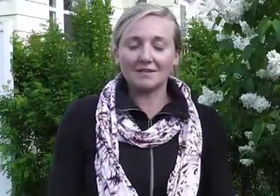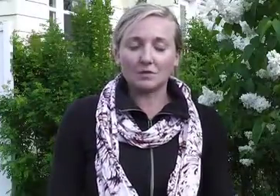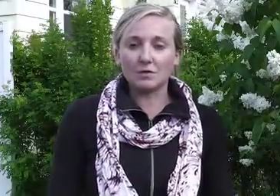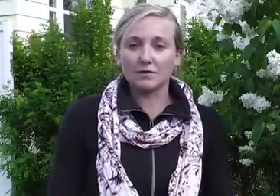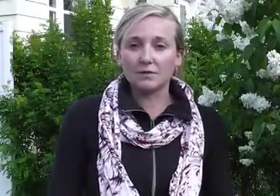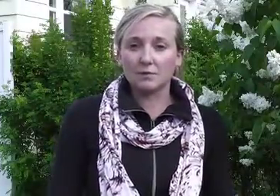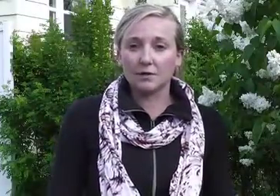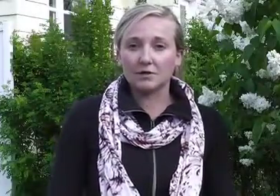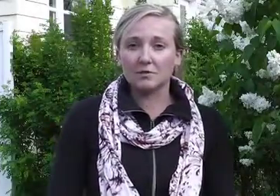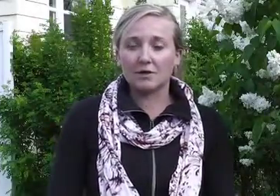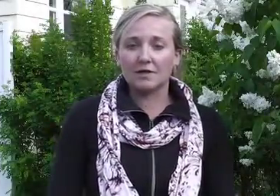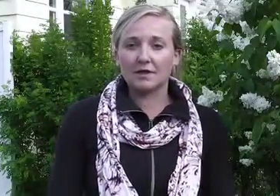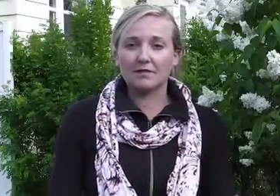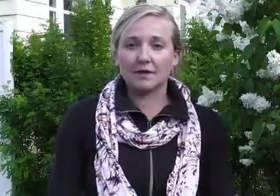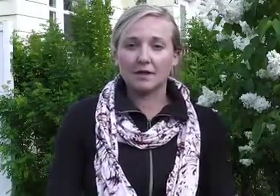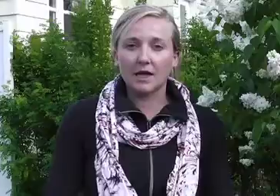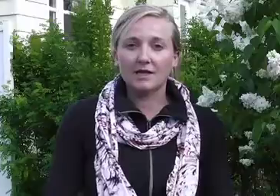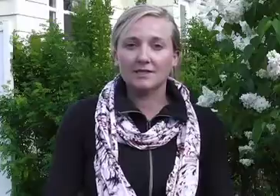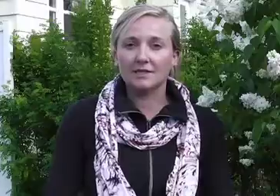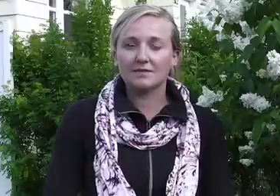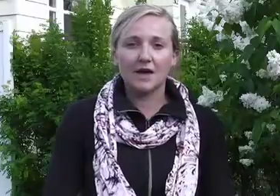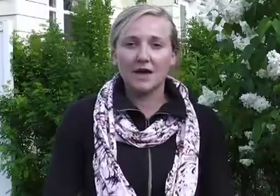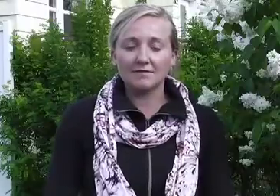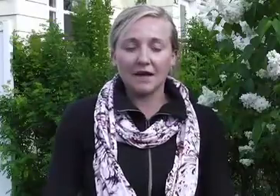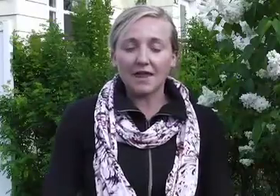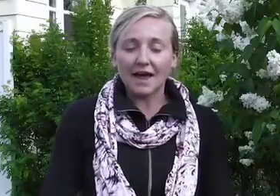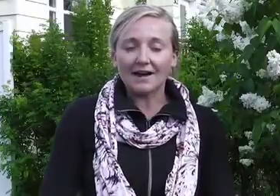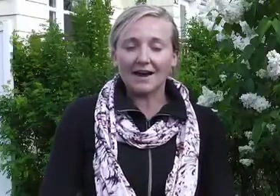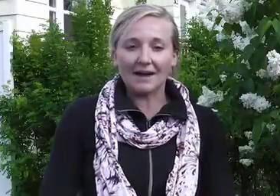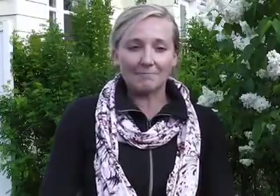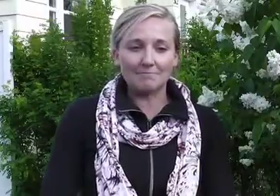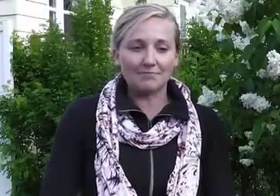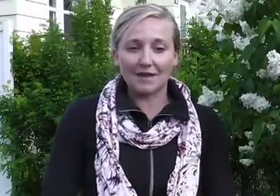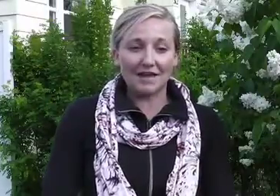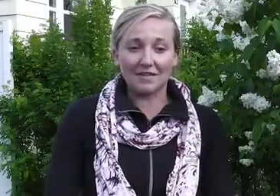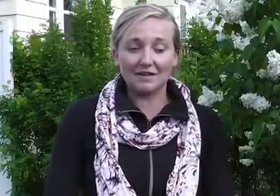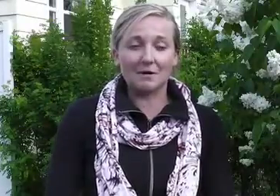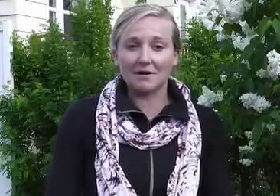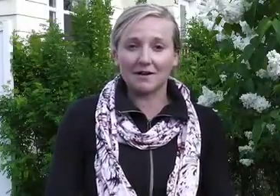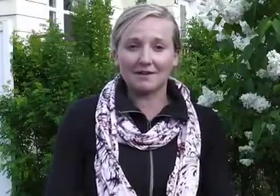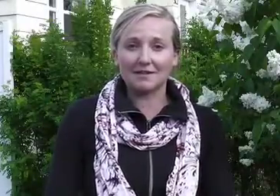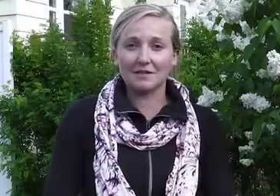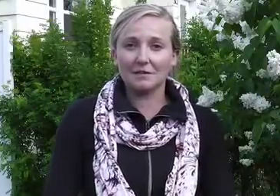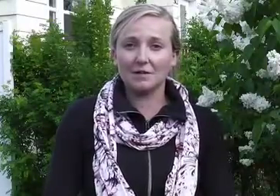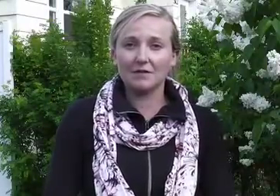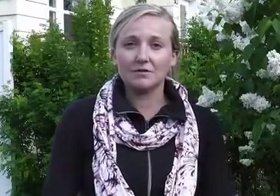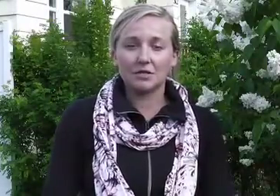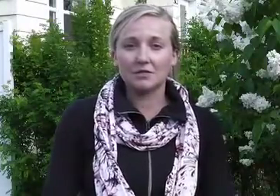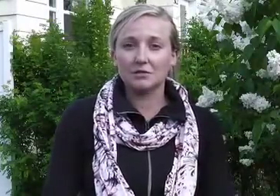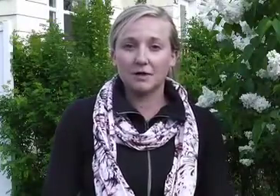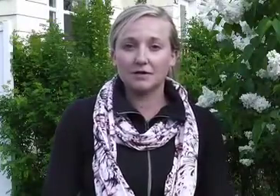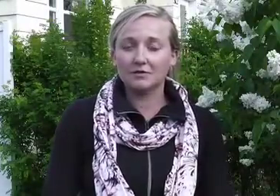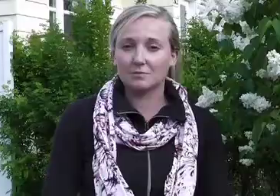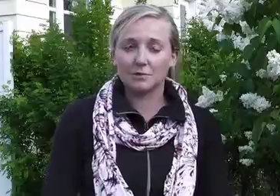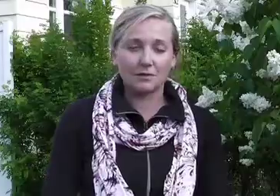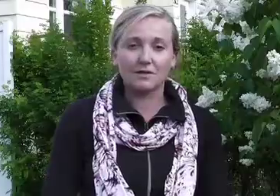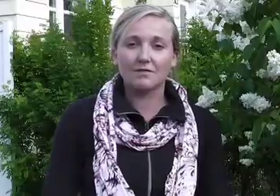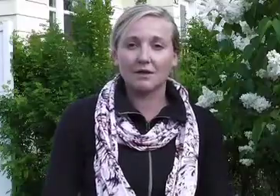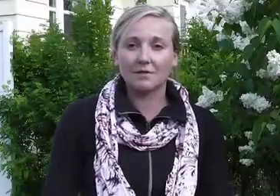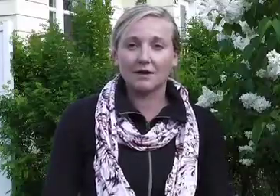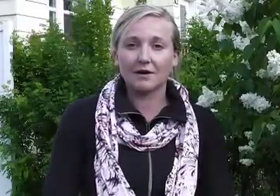it is a source of inspiration when I think of my clients that have done that. I think about it and I think, you know what, just do it, just